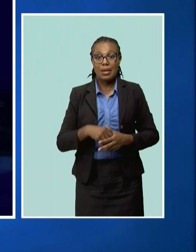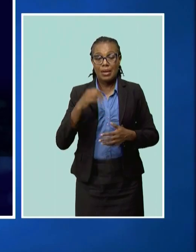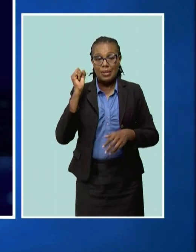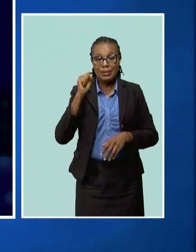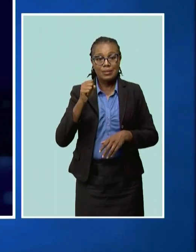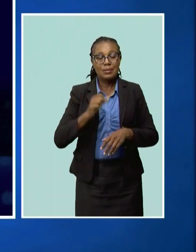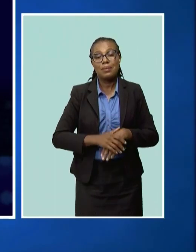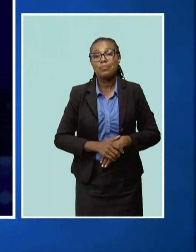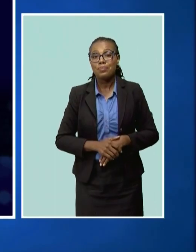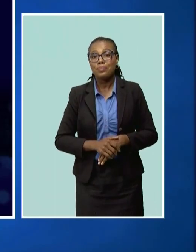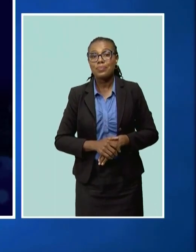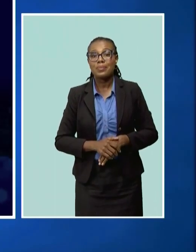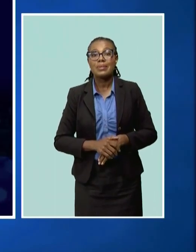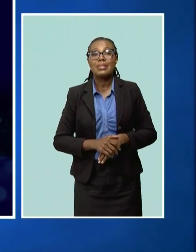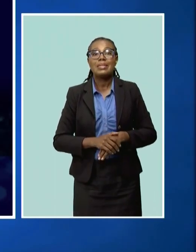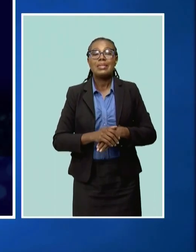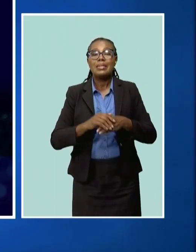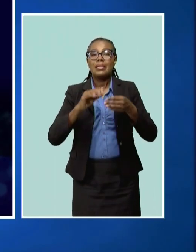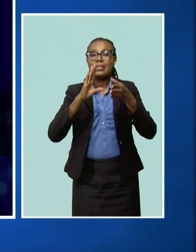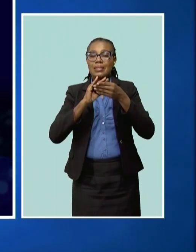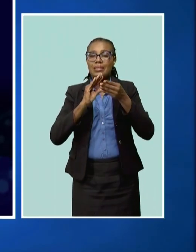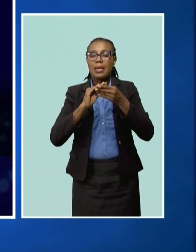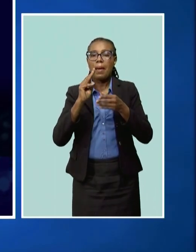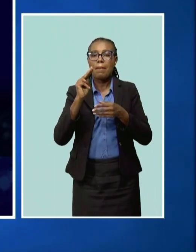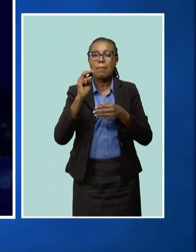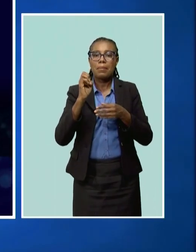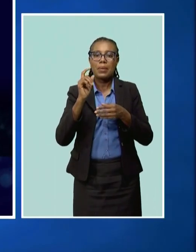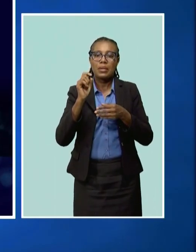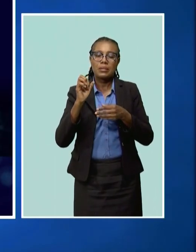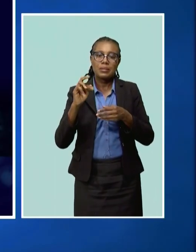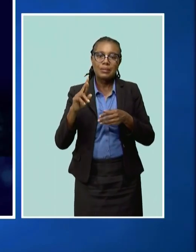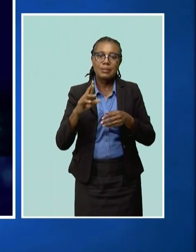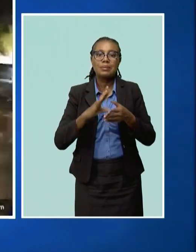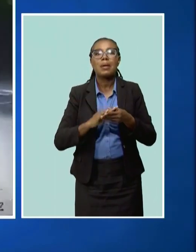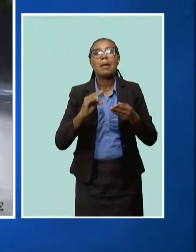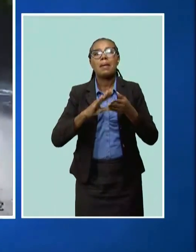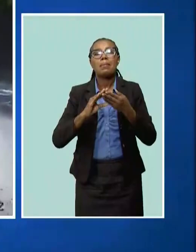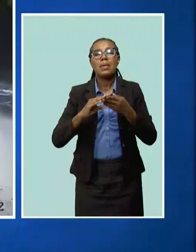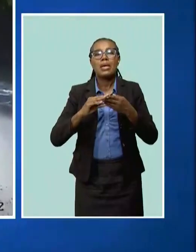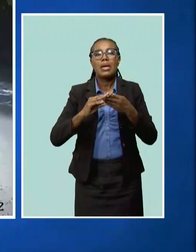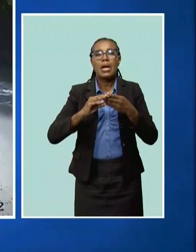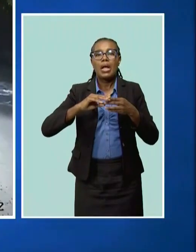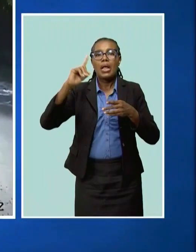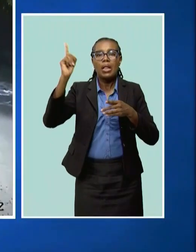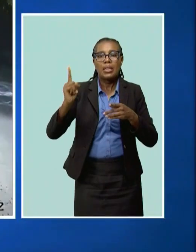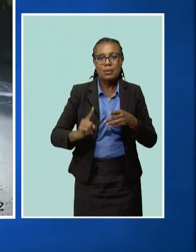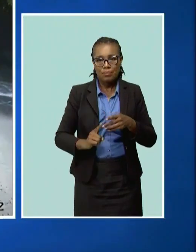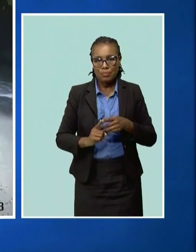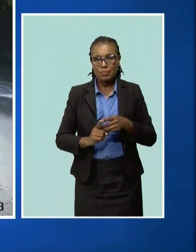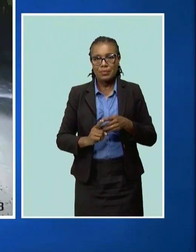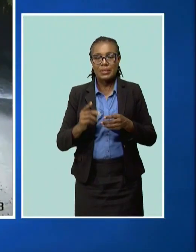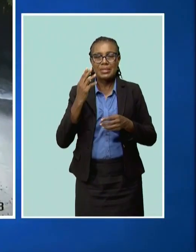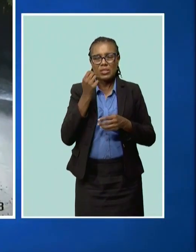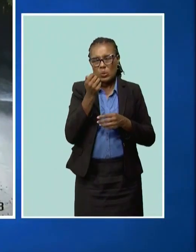there is that meteors actually refers to the streak of light that you see when a small fragment,